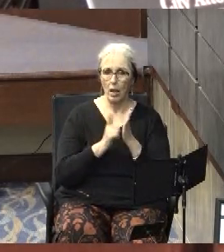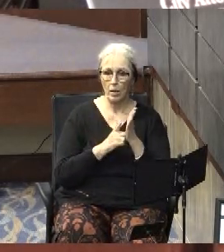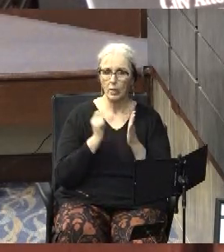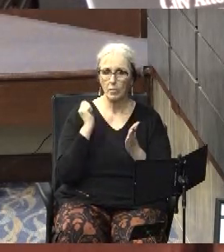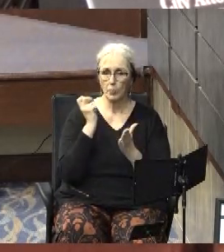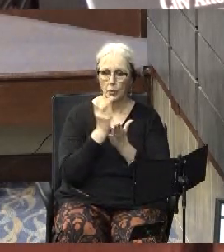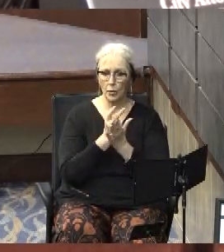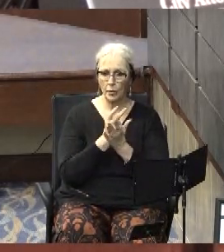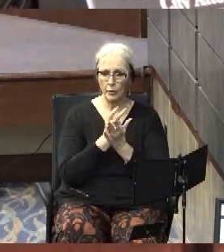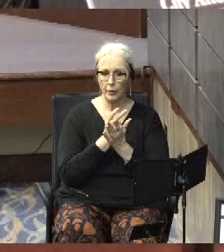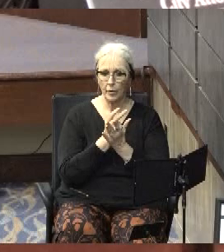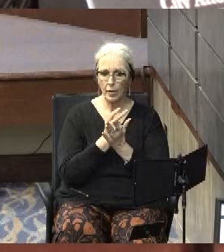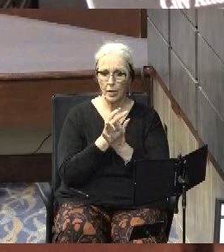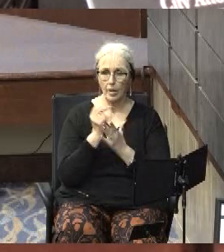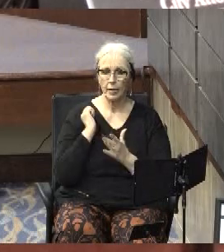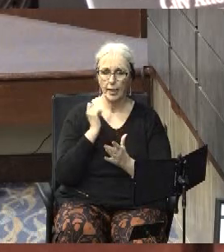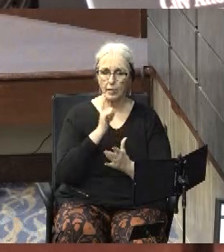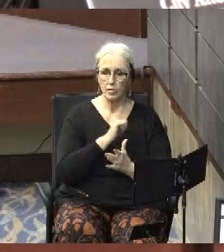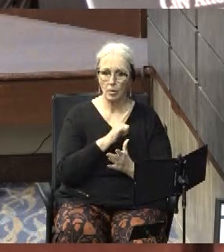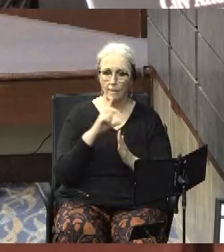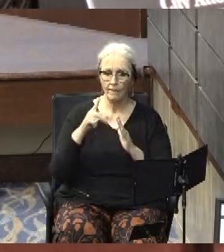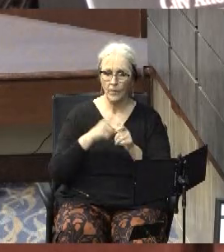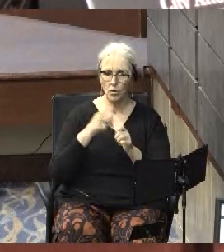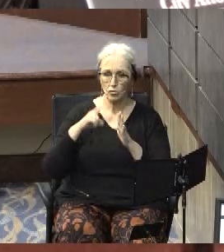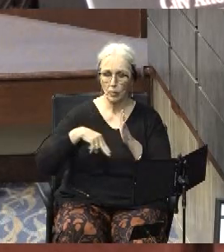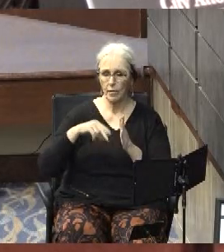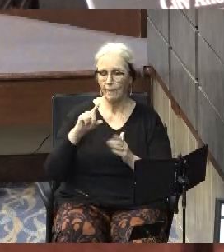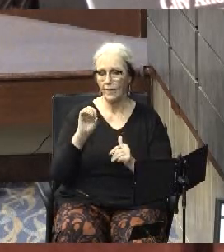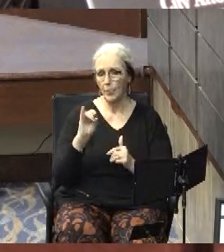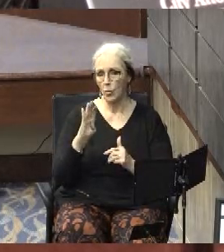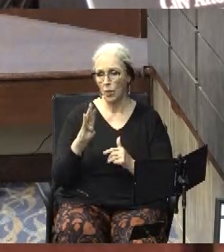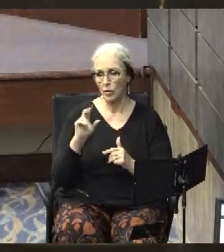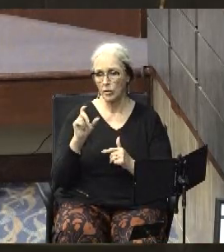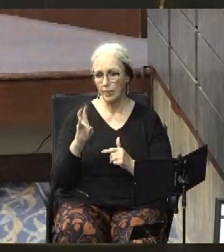approved by council vote on first reading on February 7th,